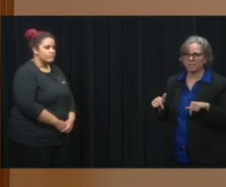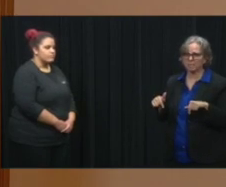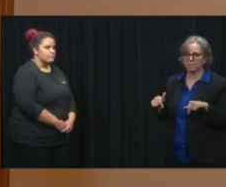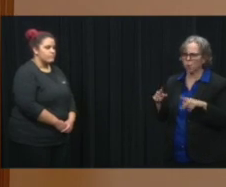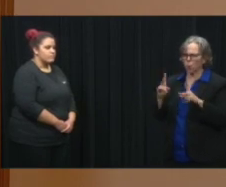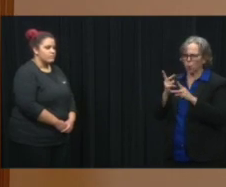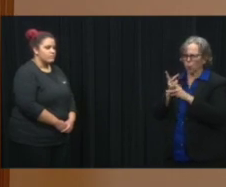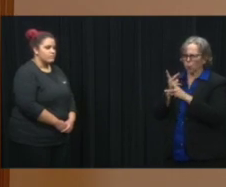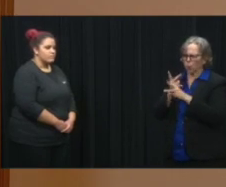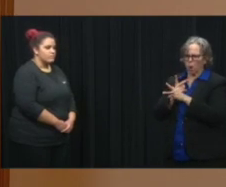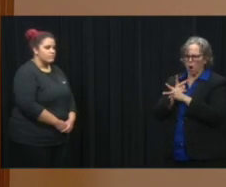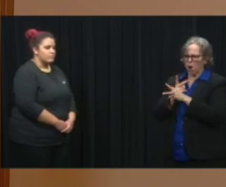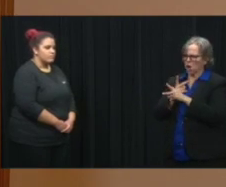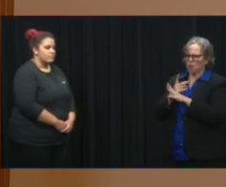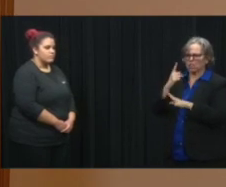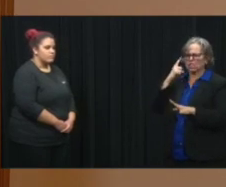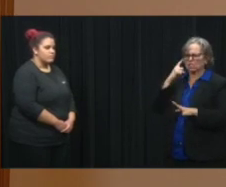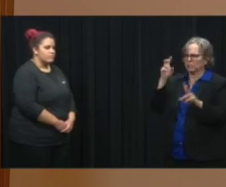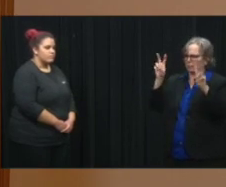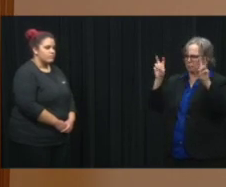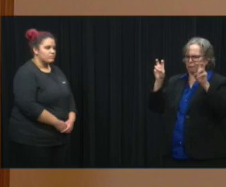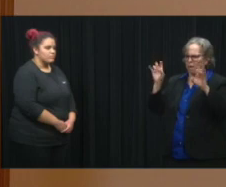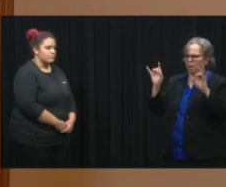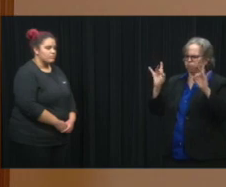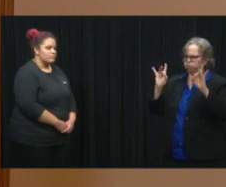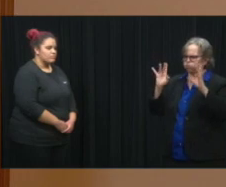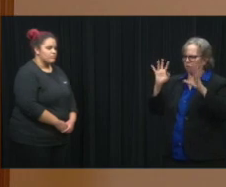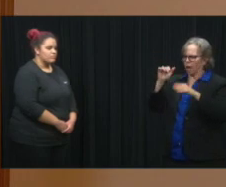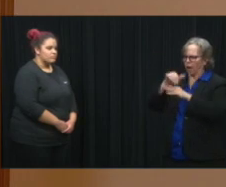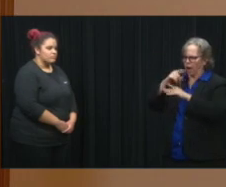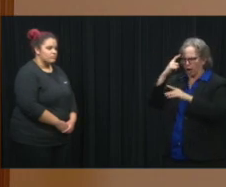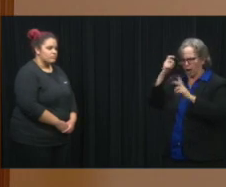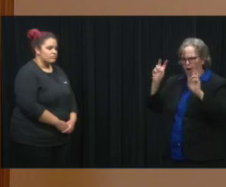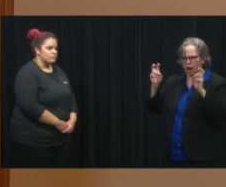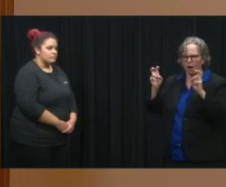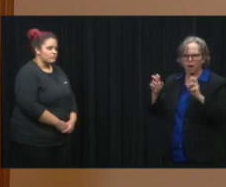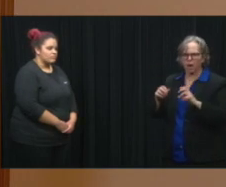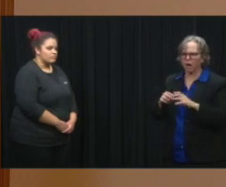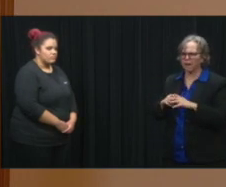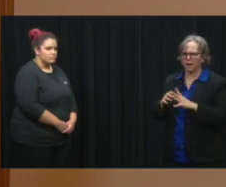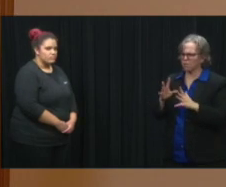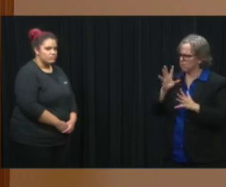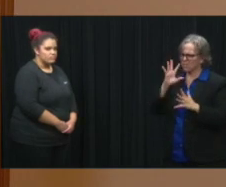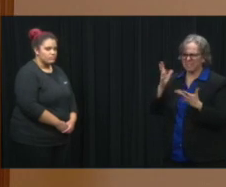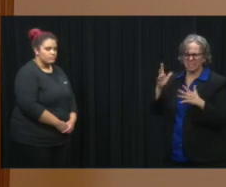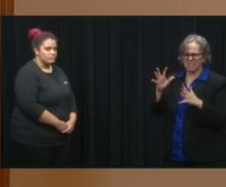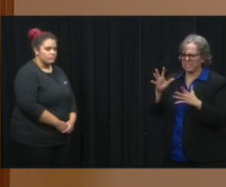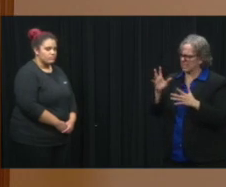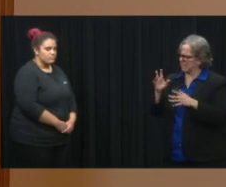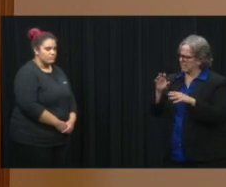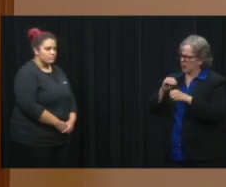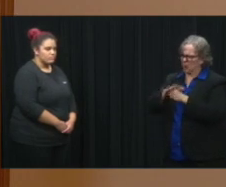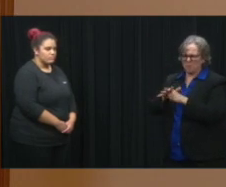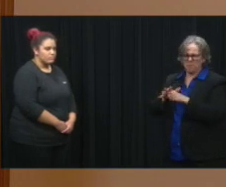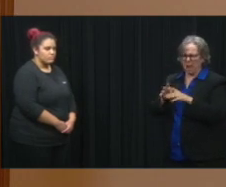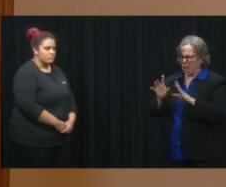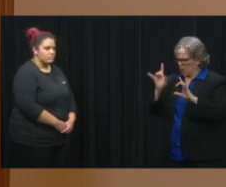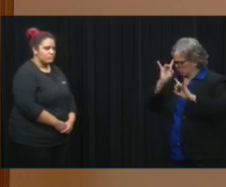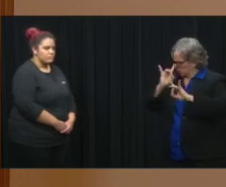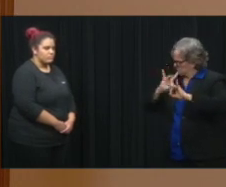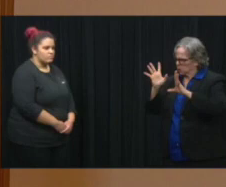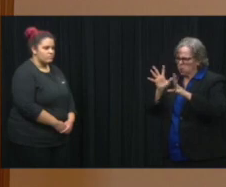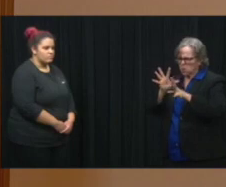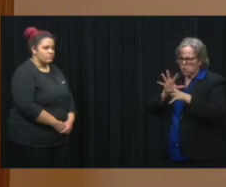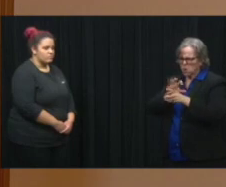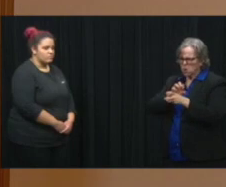pandemic. It's a pernicious disease, and it's wreaking this. If you look in